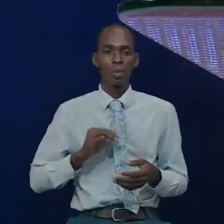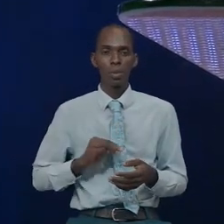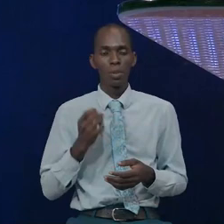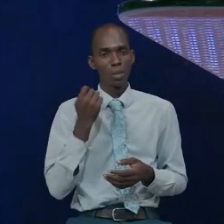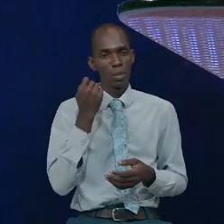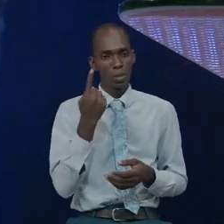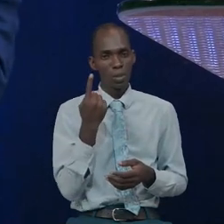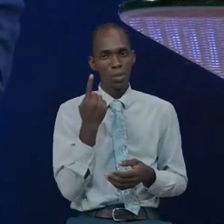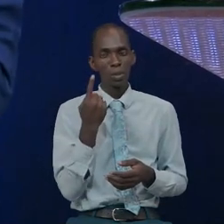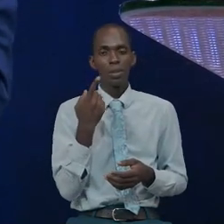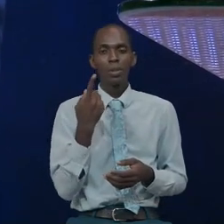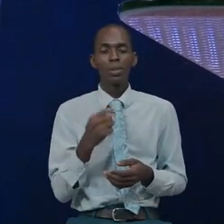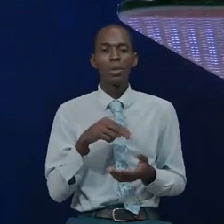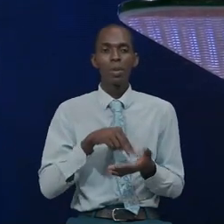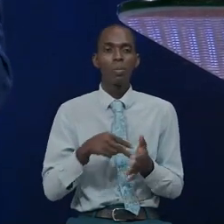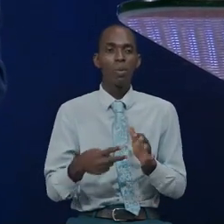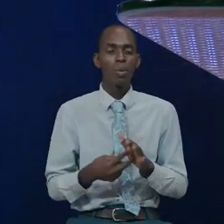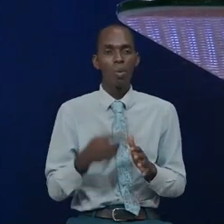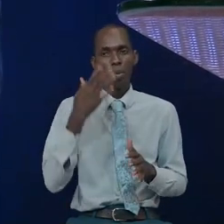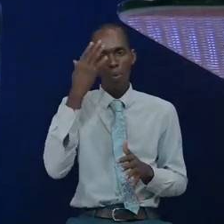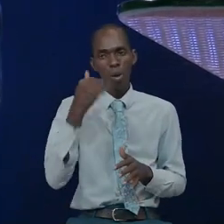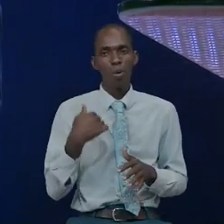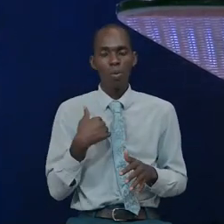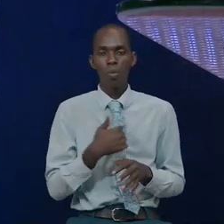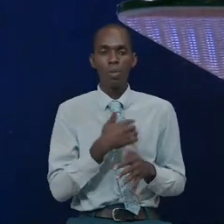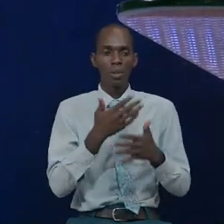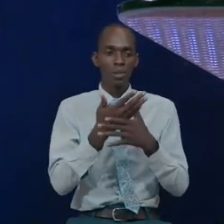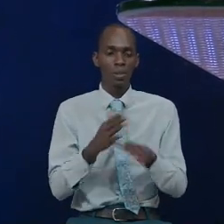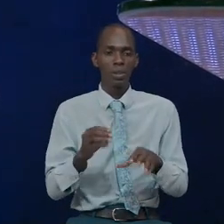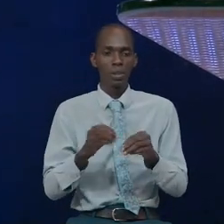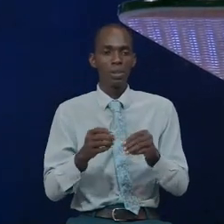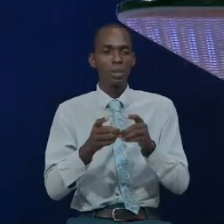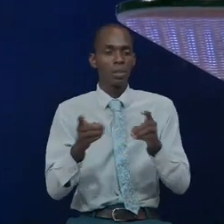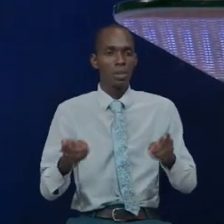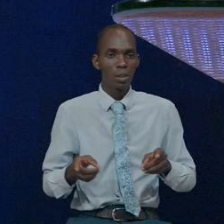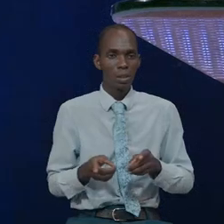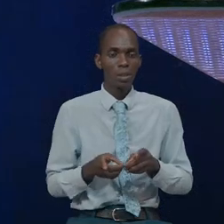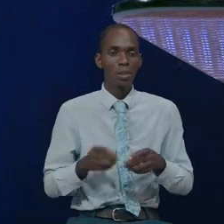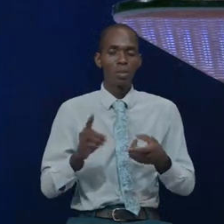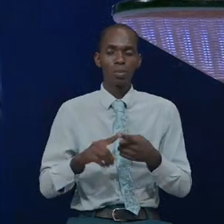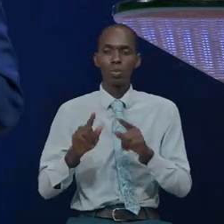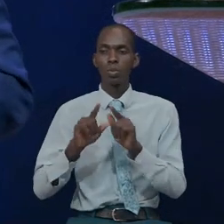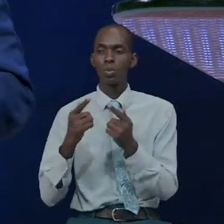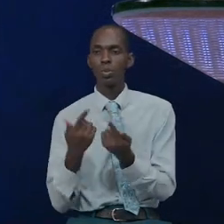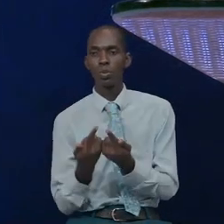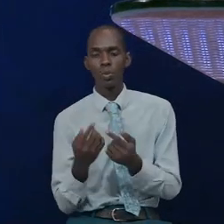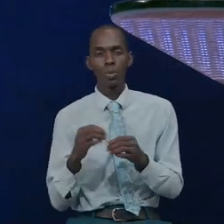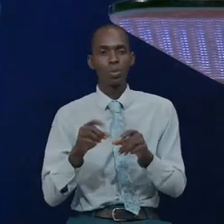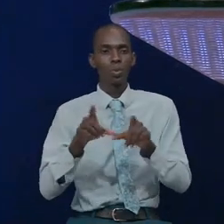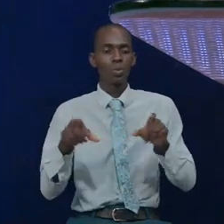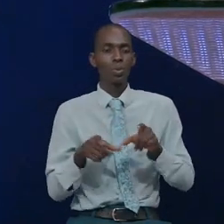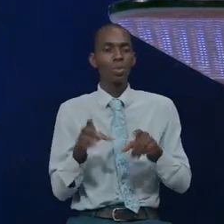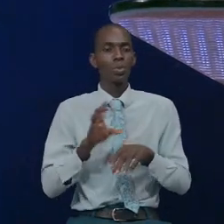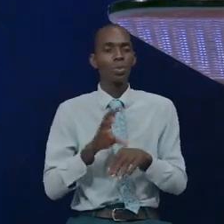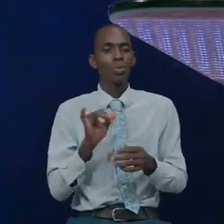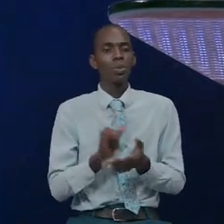understand the purpose why we're divided into districts, into groups, into local churches, so that